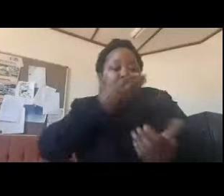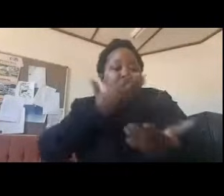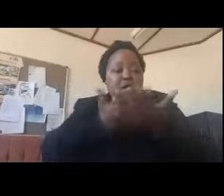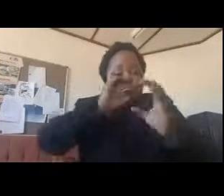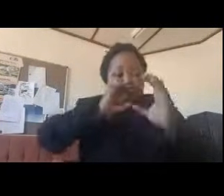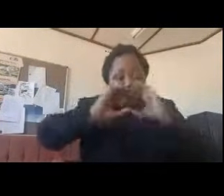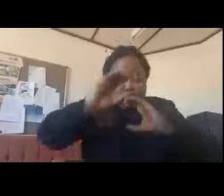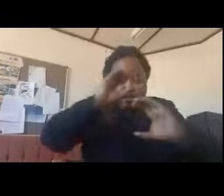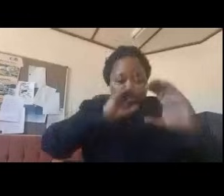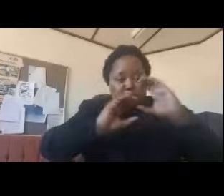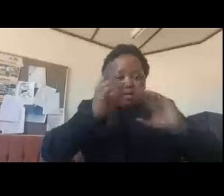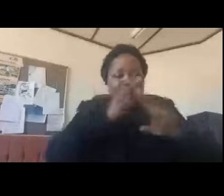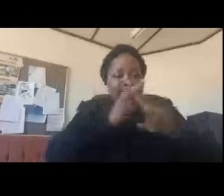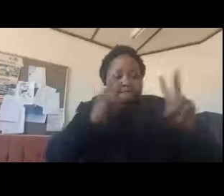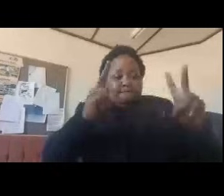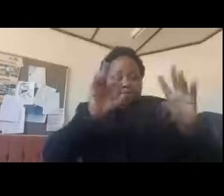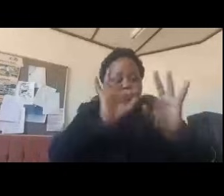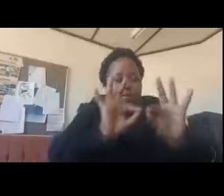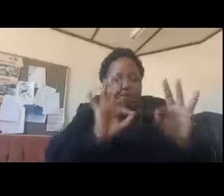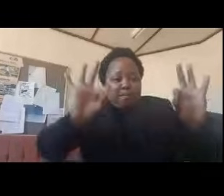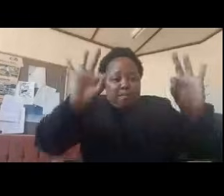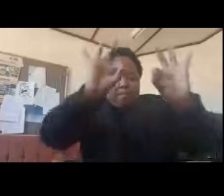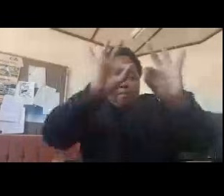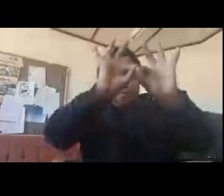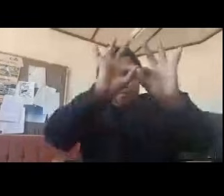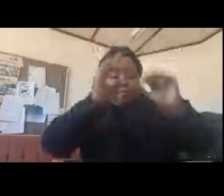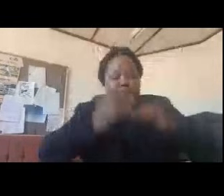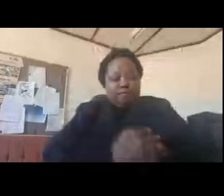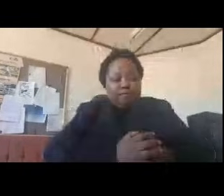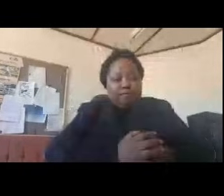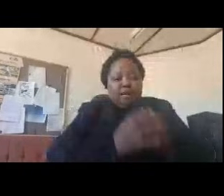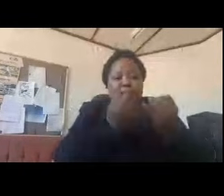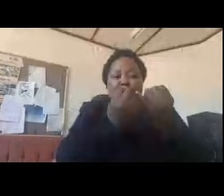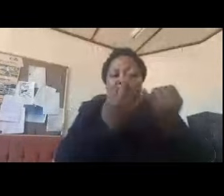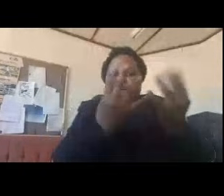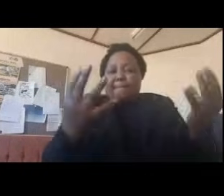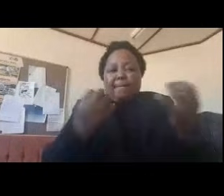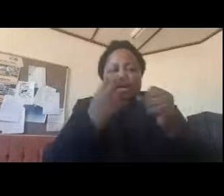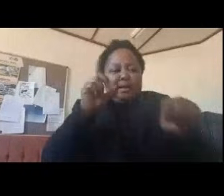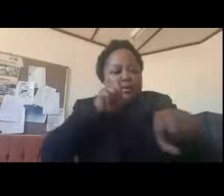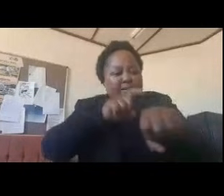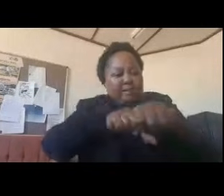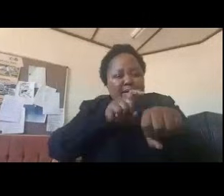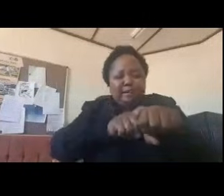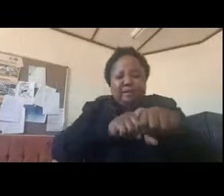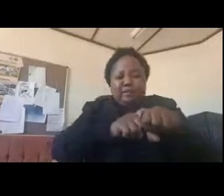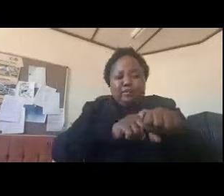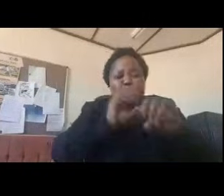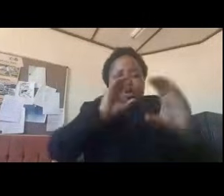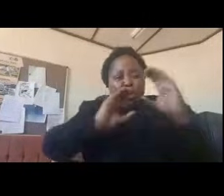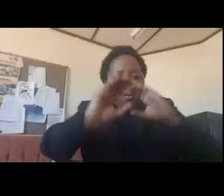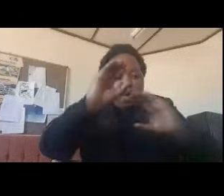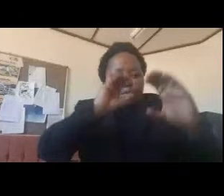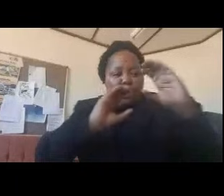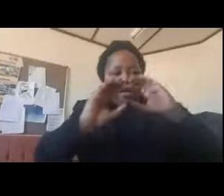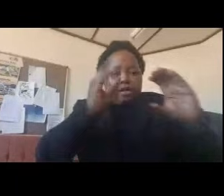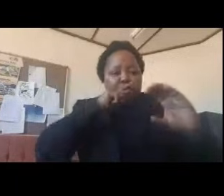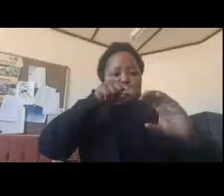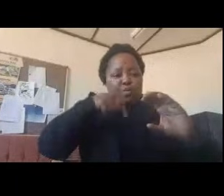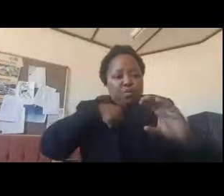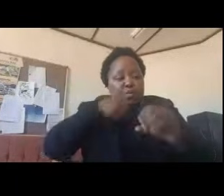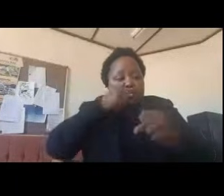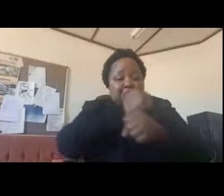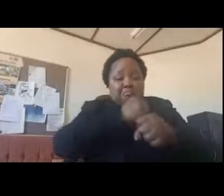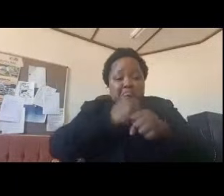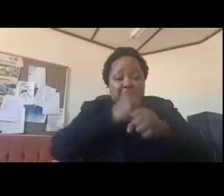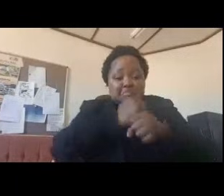key. So often we find most of the communication that we make excluding